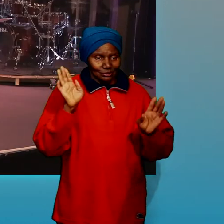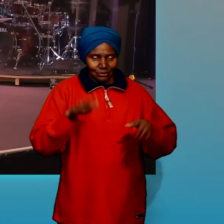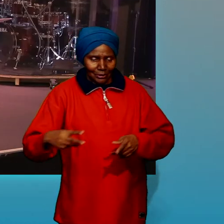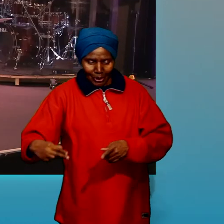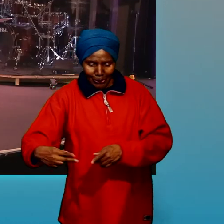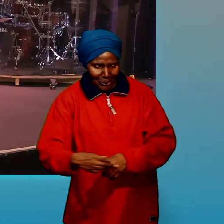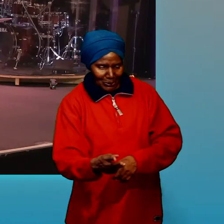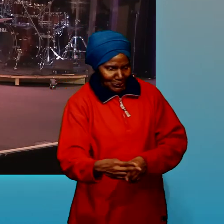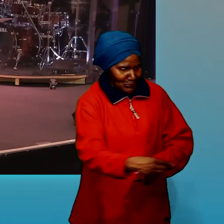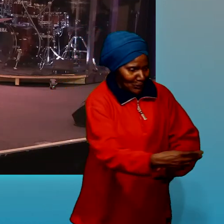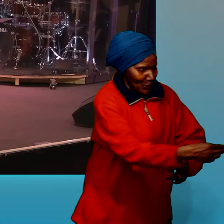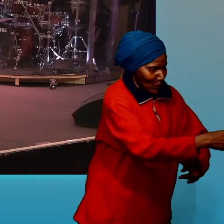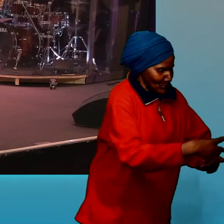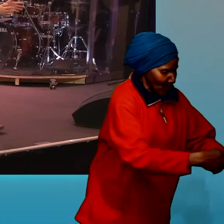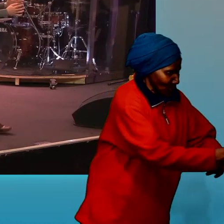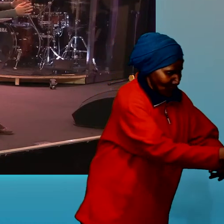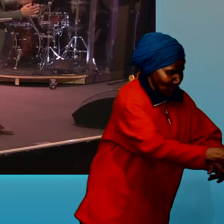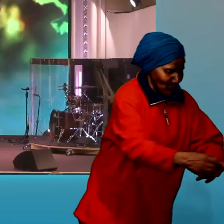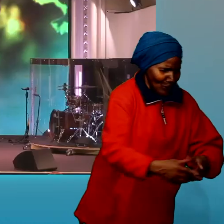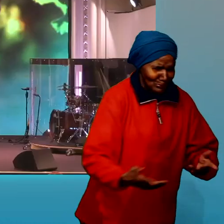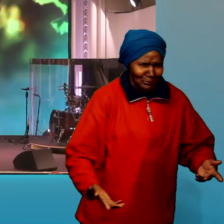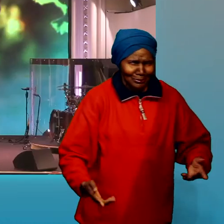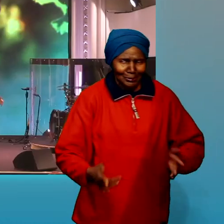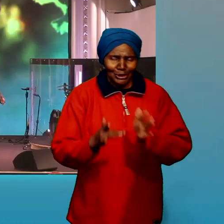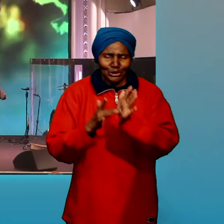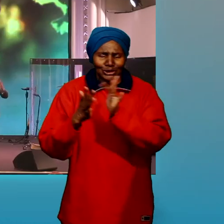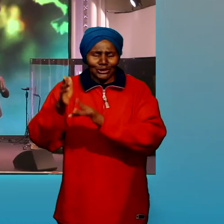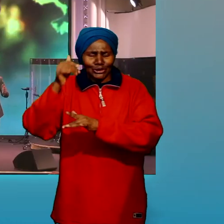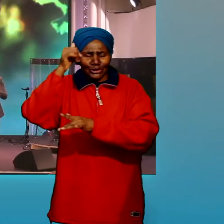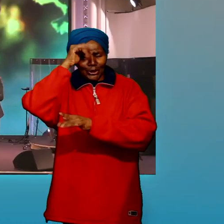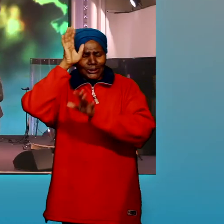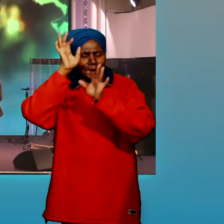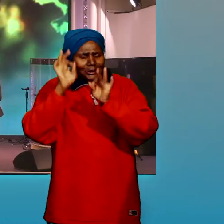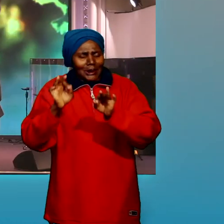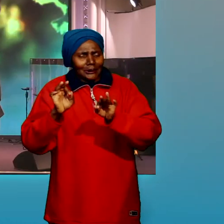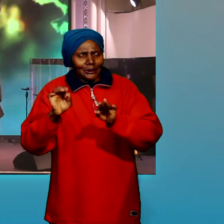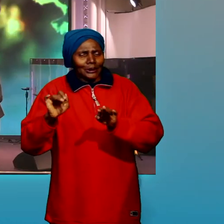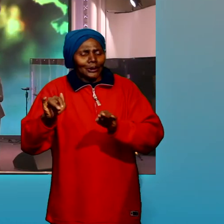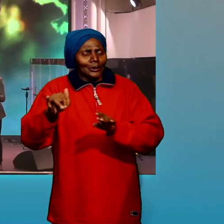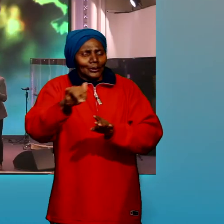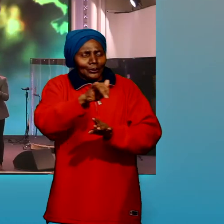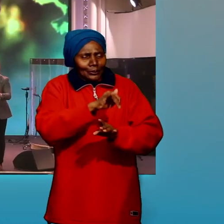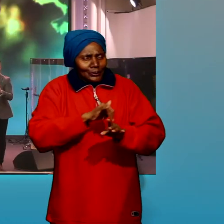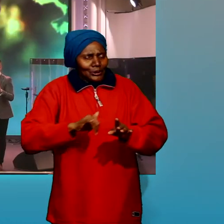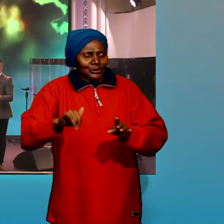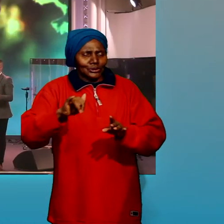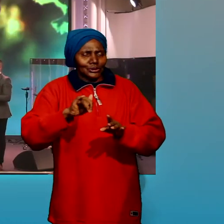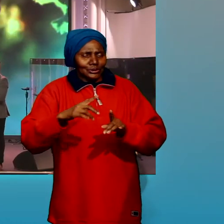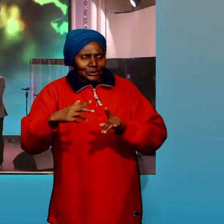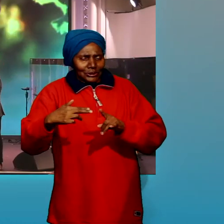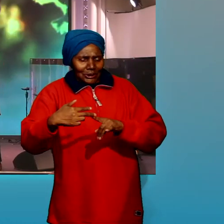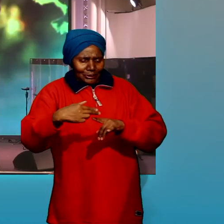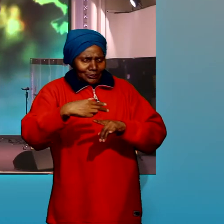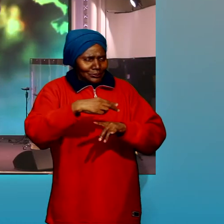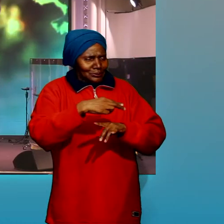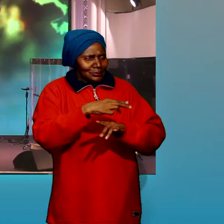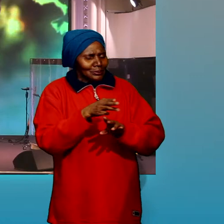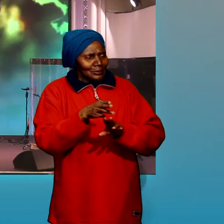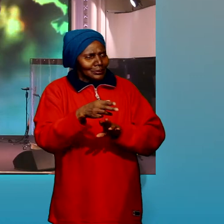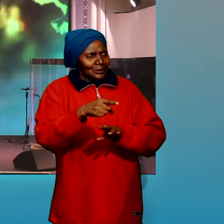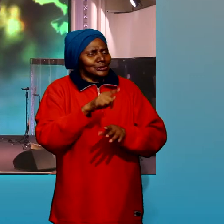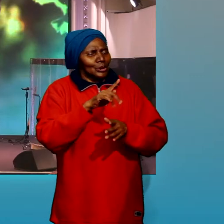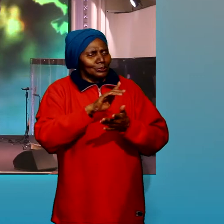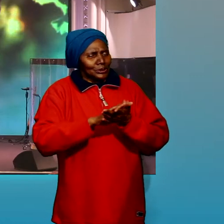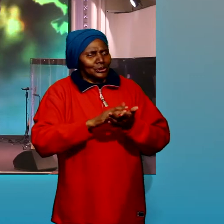what to cut out of your life. He knows exactly what to prune back so that you can be more fruitful for him. The question,